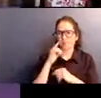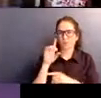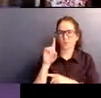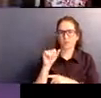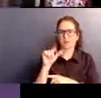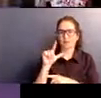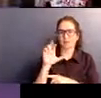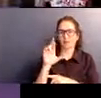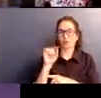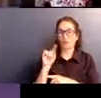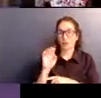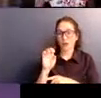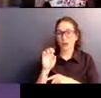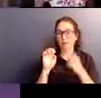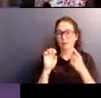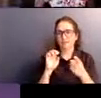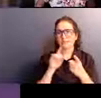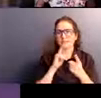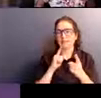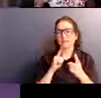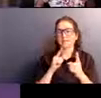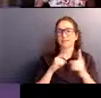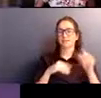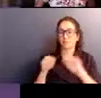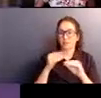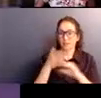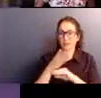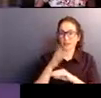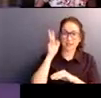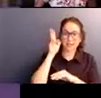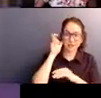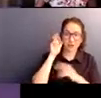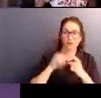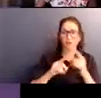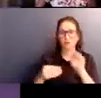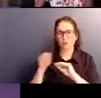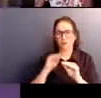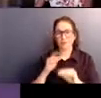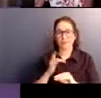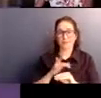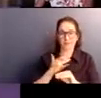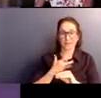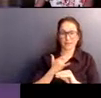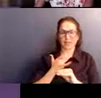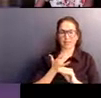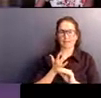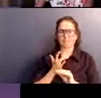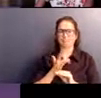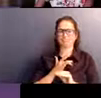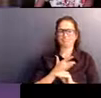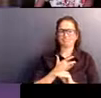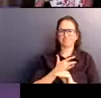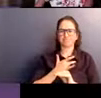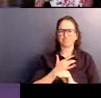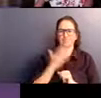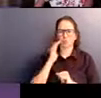it is moving after hearing to going to moving, feeling and sensing, sensing